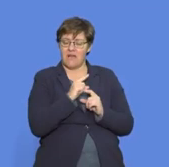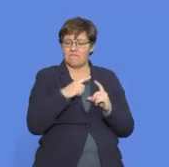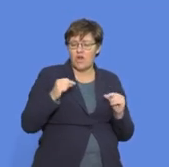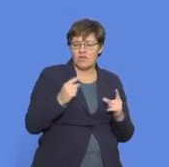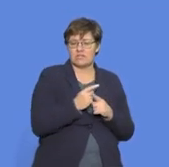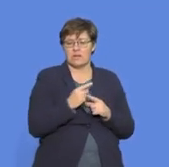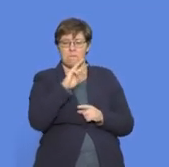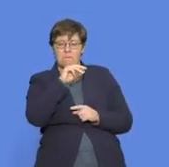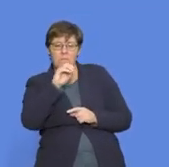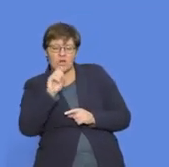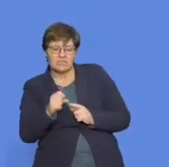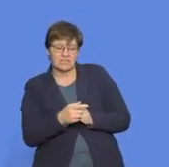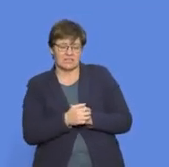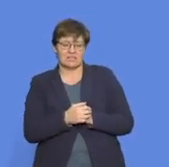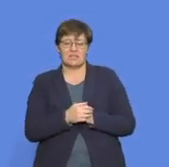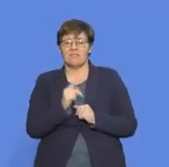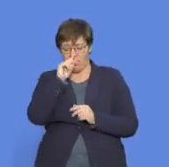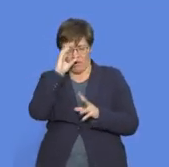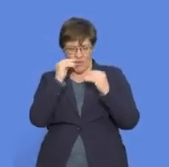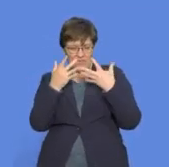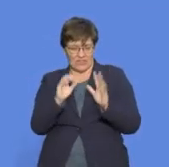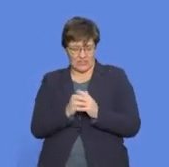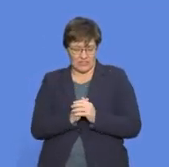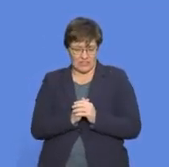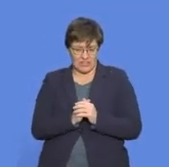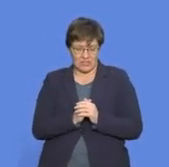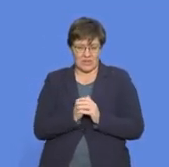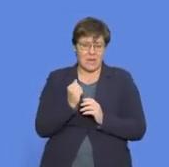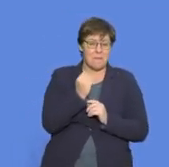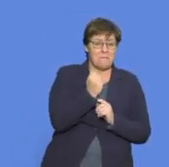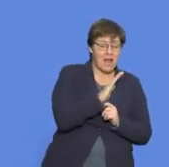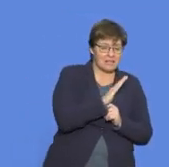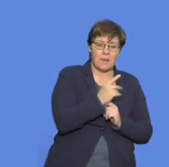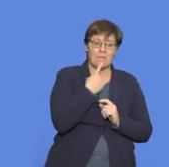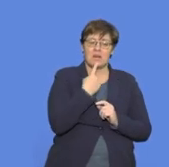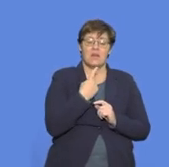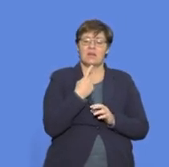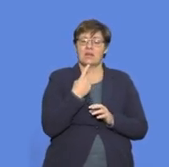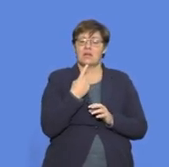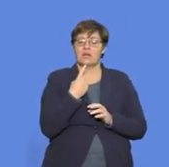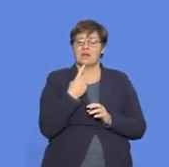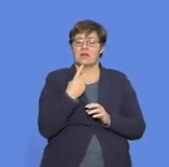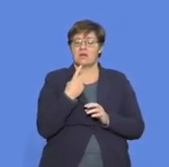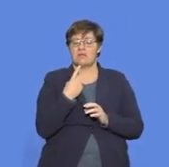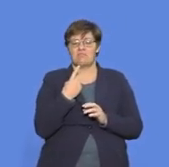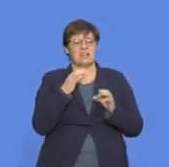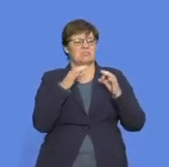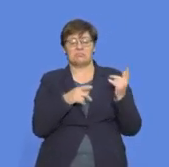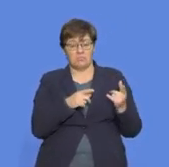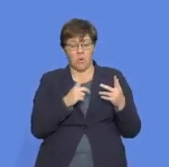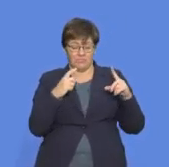mosses. And you have learned these plants, and you know that they're not as complex. And here we see